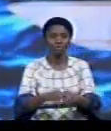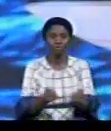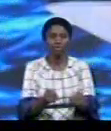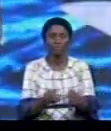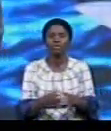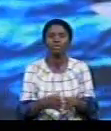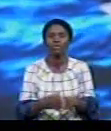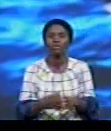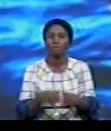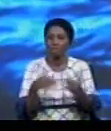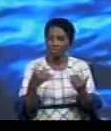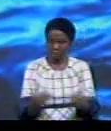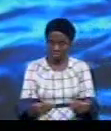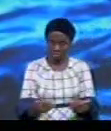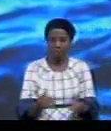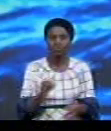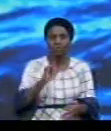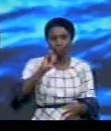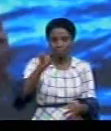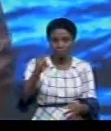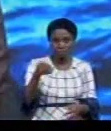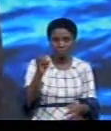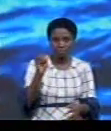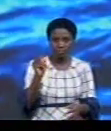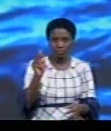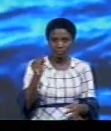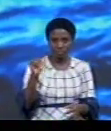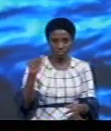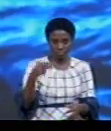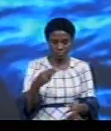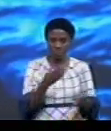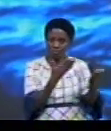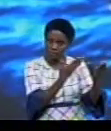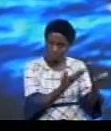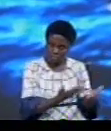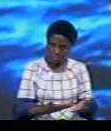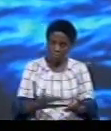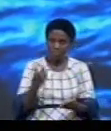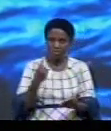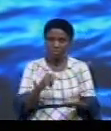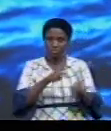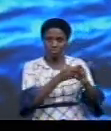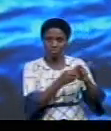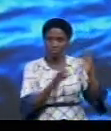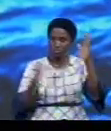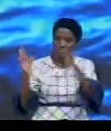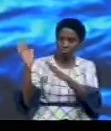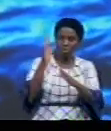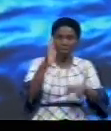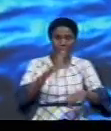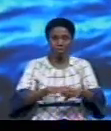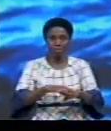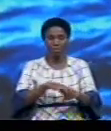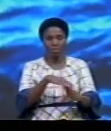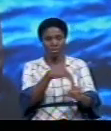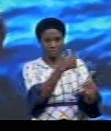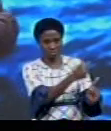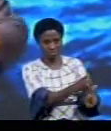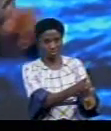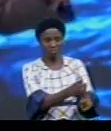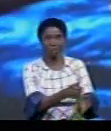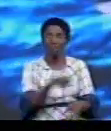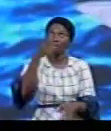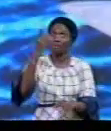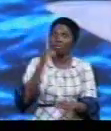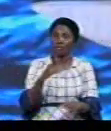storm upon himself. God said, go here.